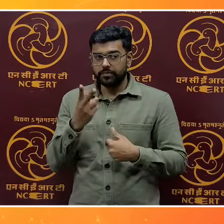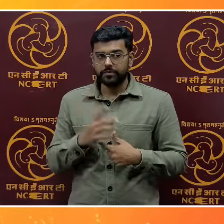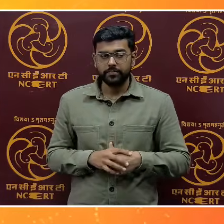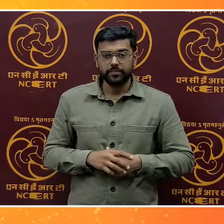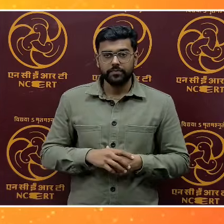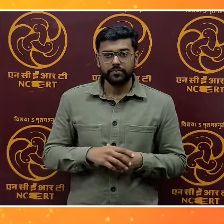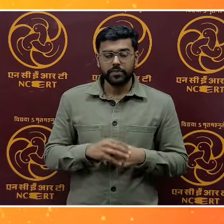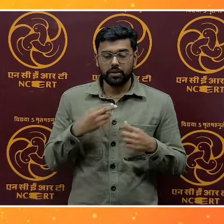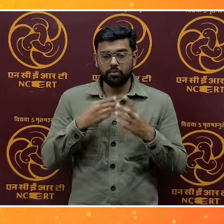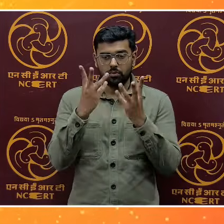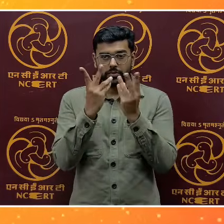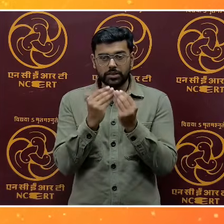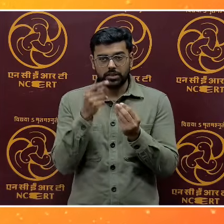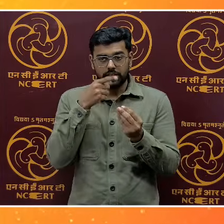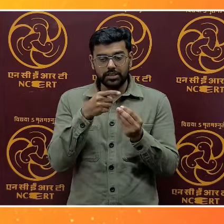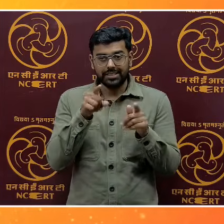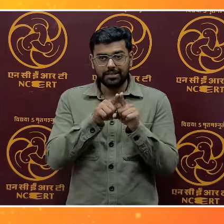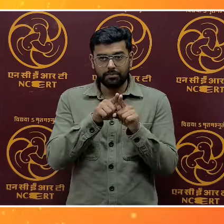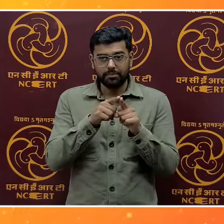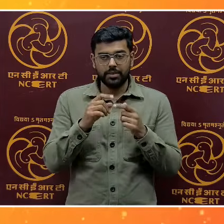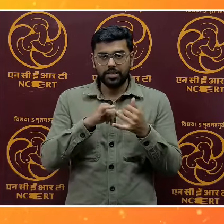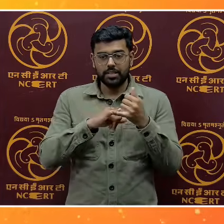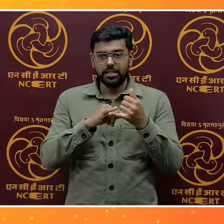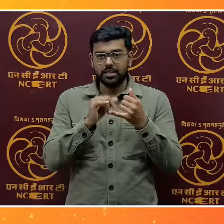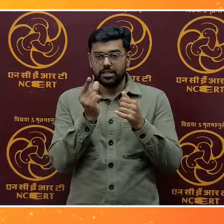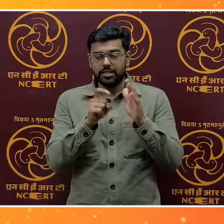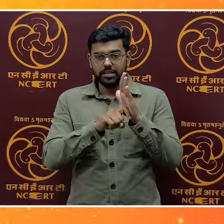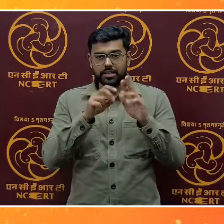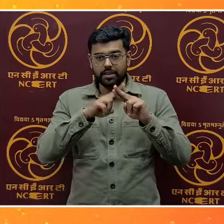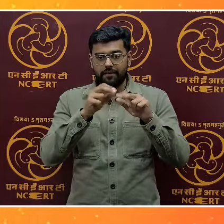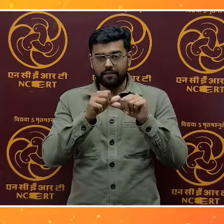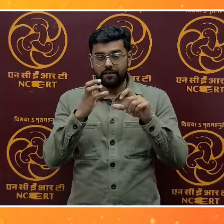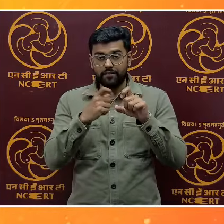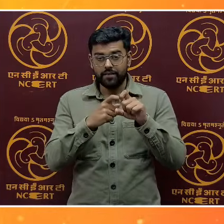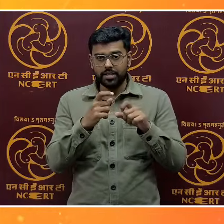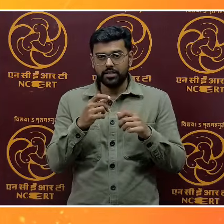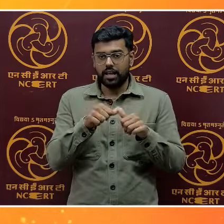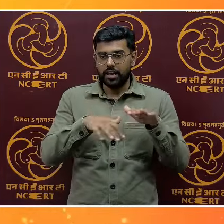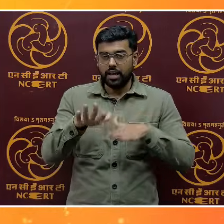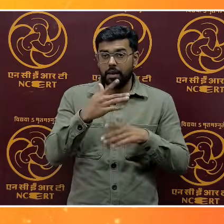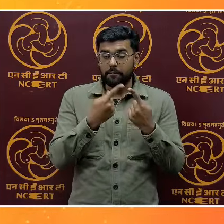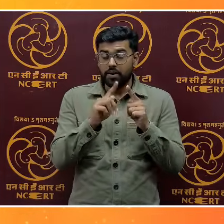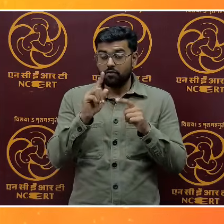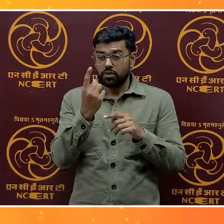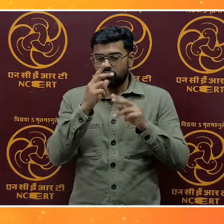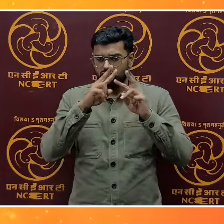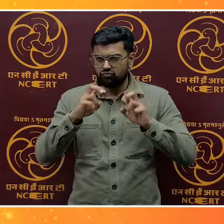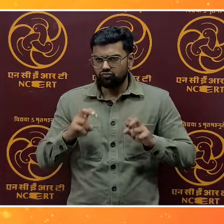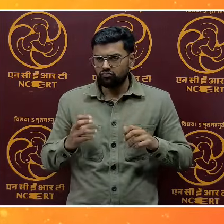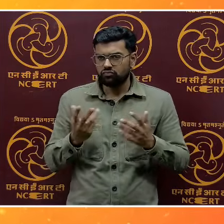be calculating the surface area and volume. First, let us explore how do we find out the volume